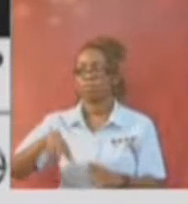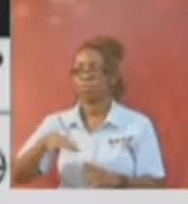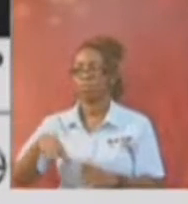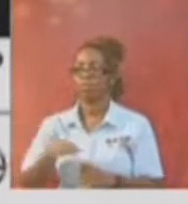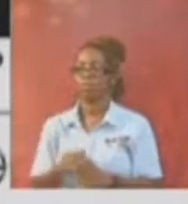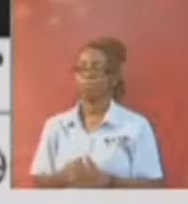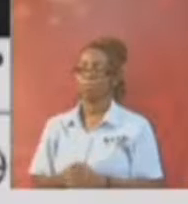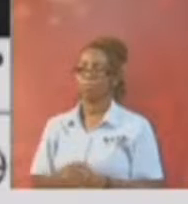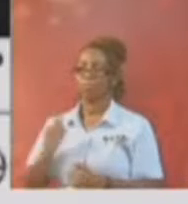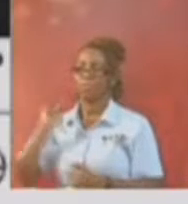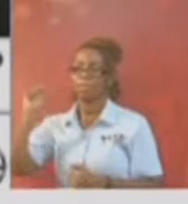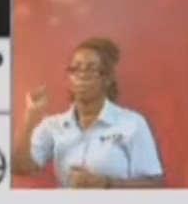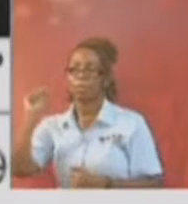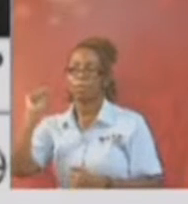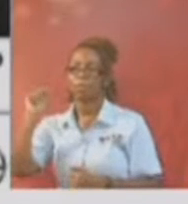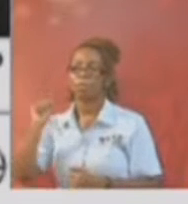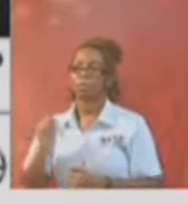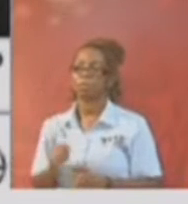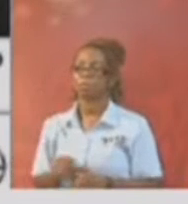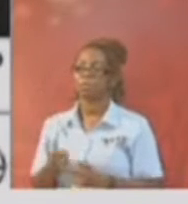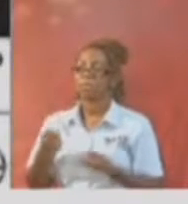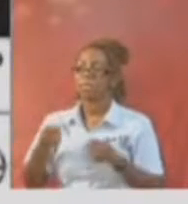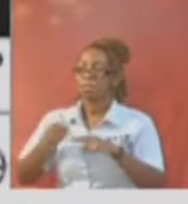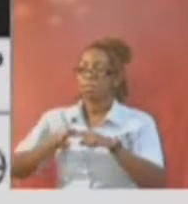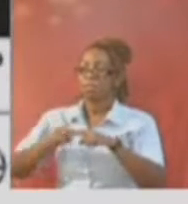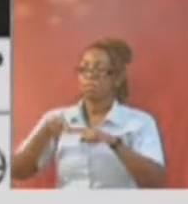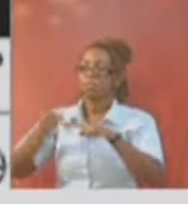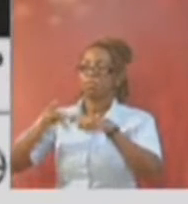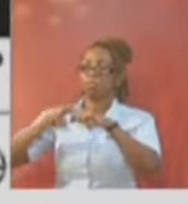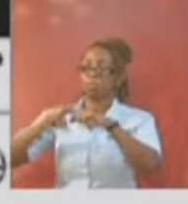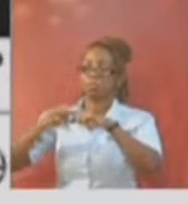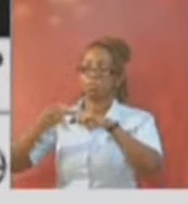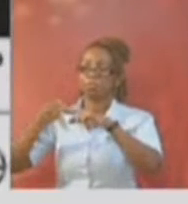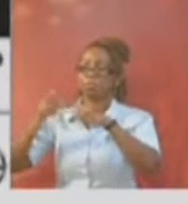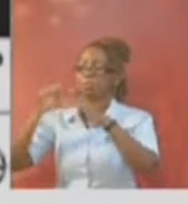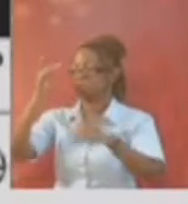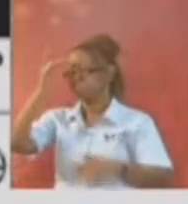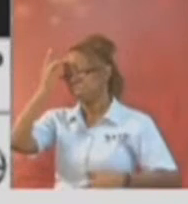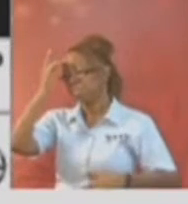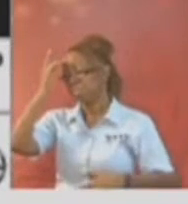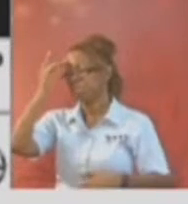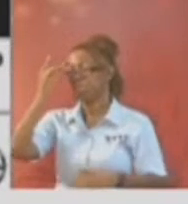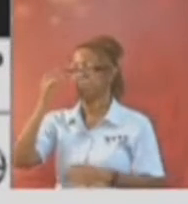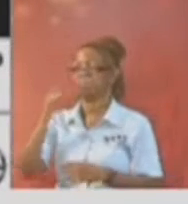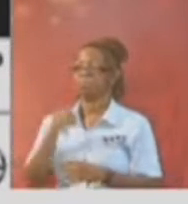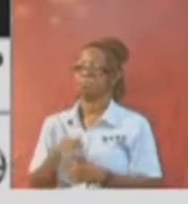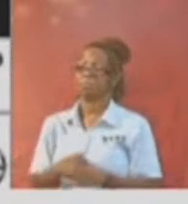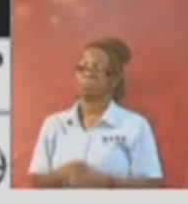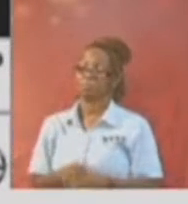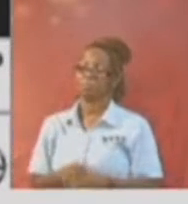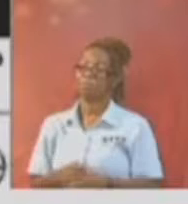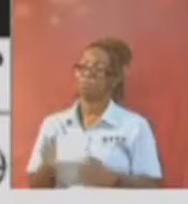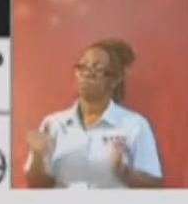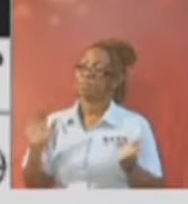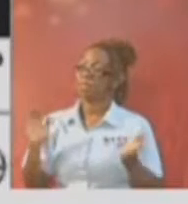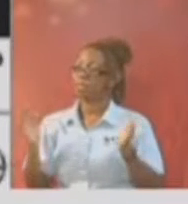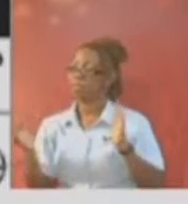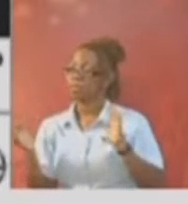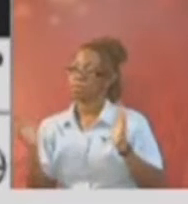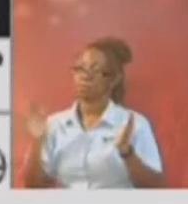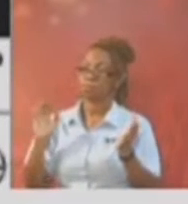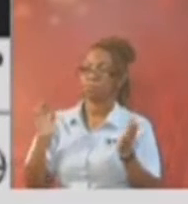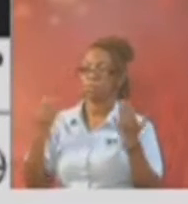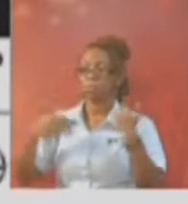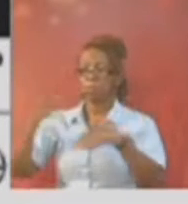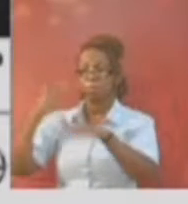has an increasing number of cases that's high relative to its overall